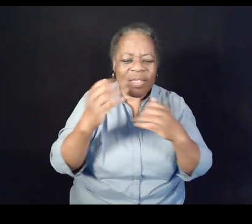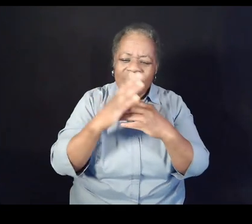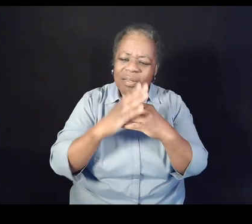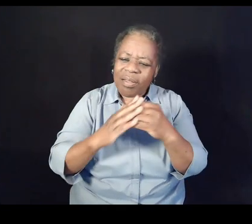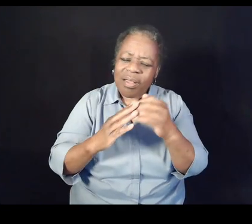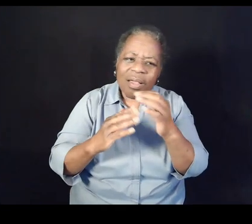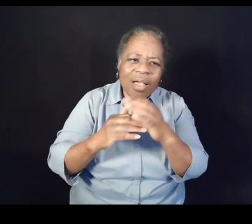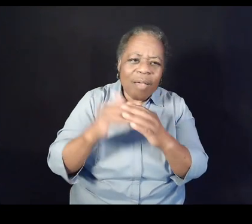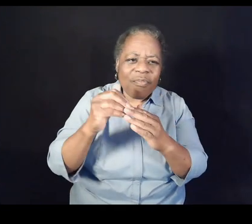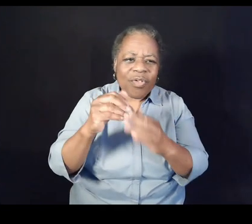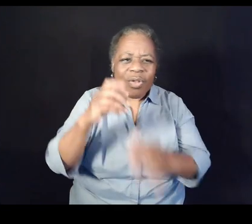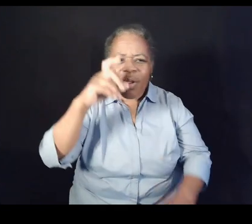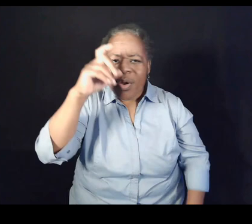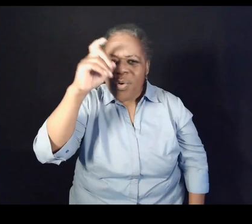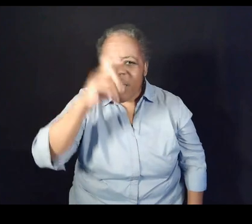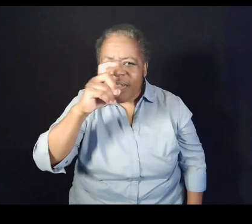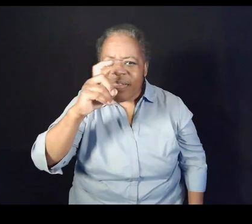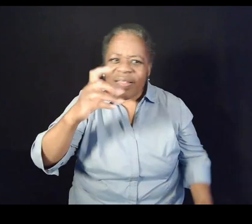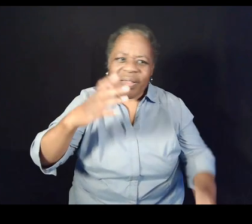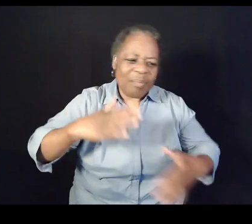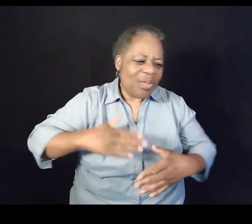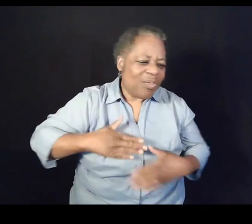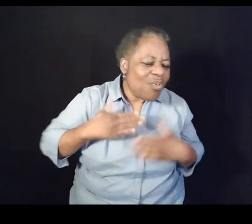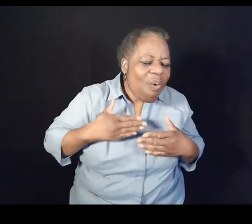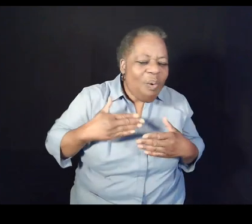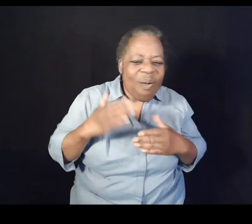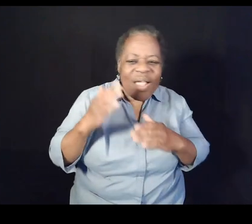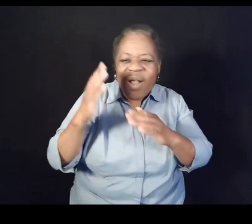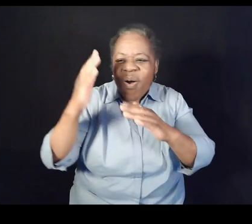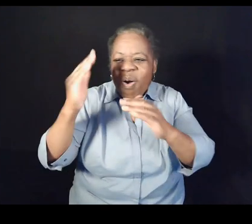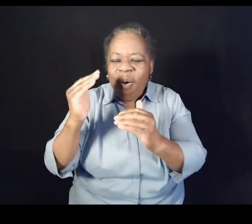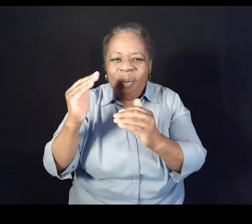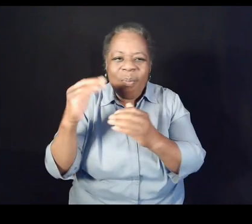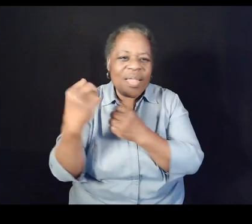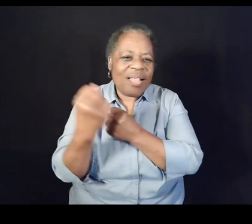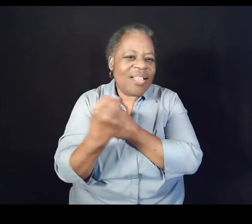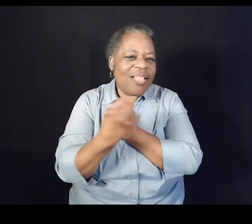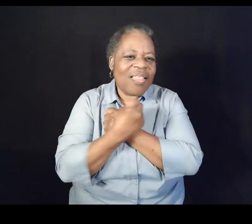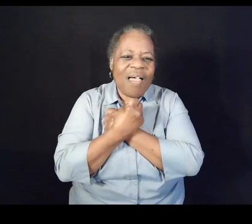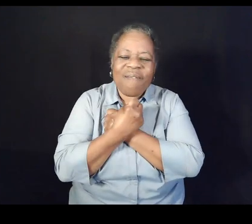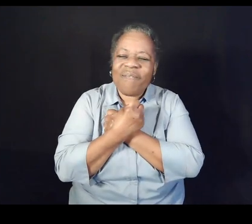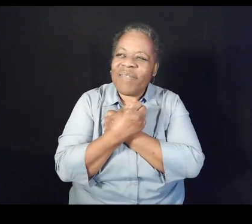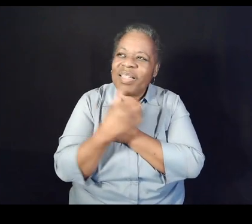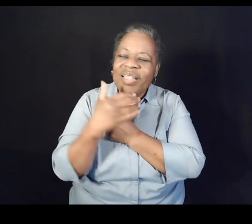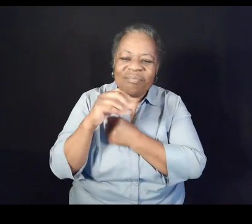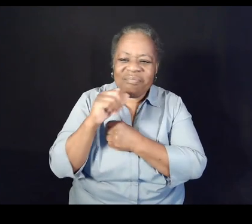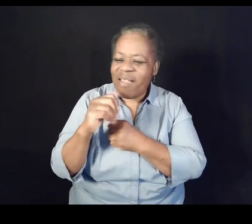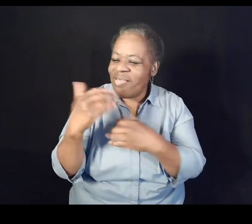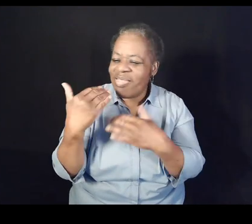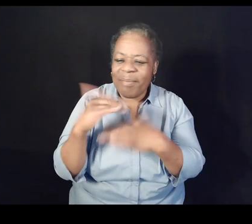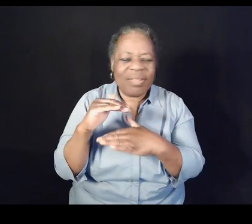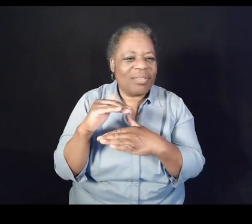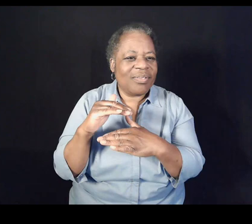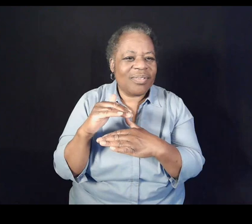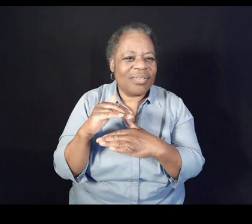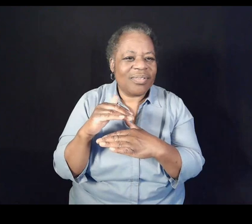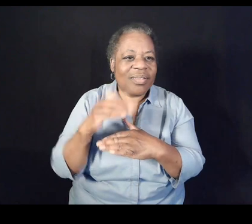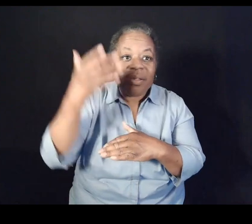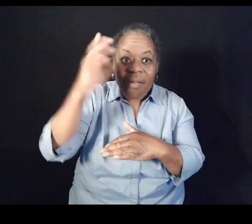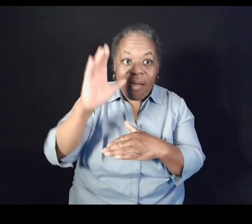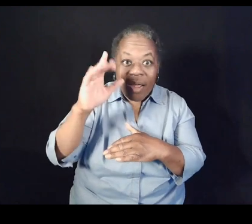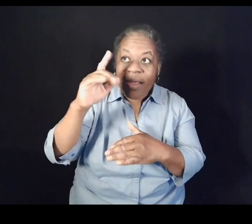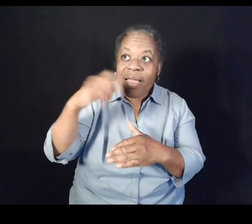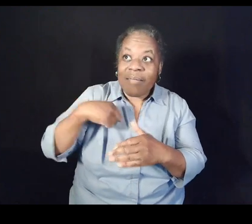and wisdom and joy and hope and love beyond measure, a God who I believe